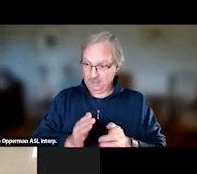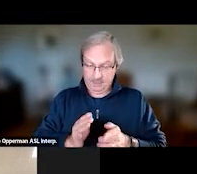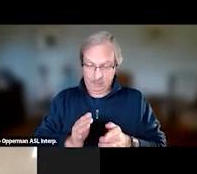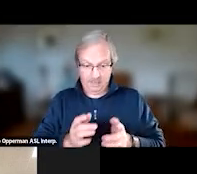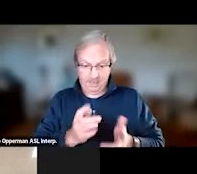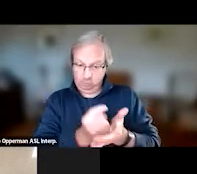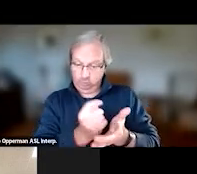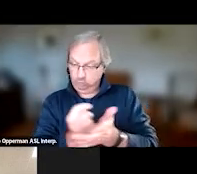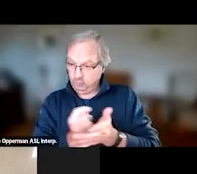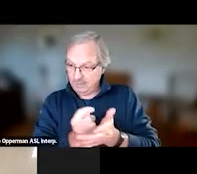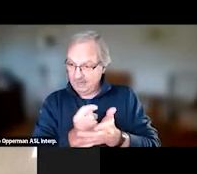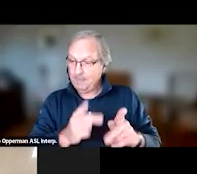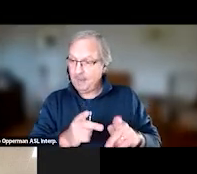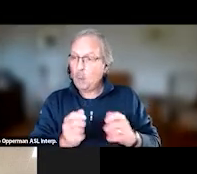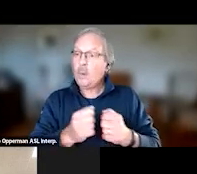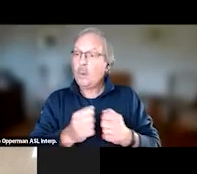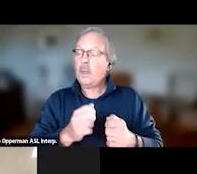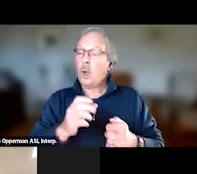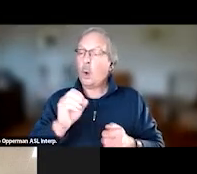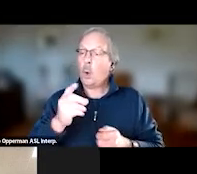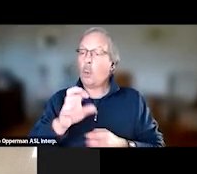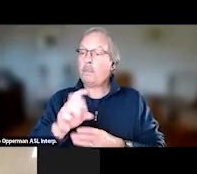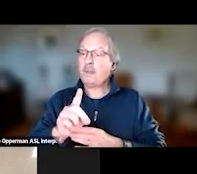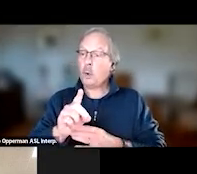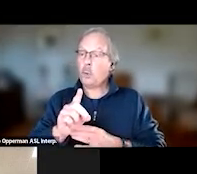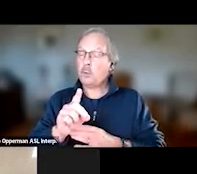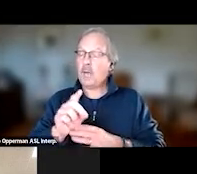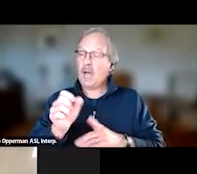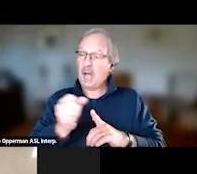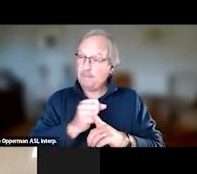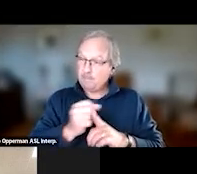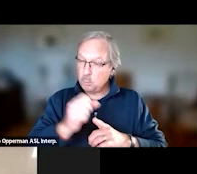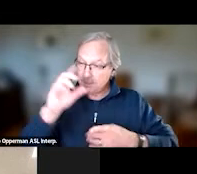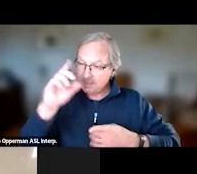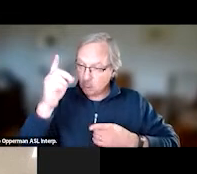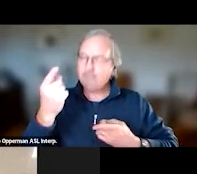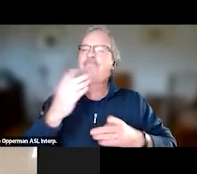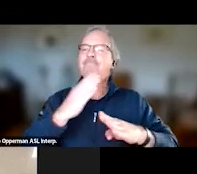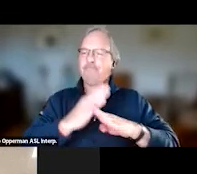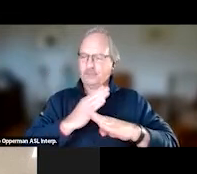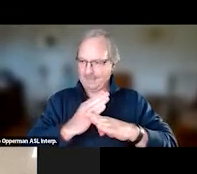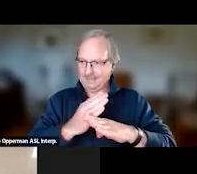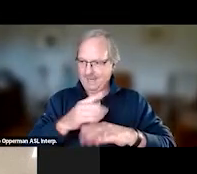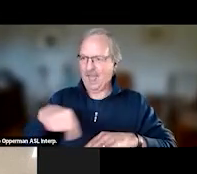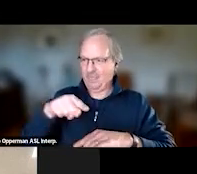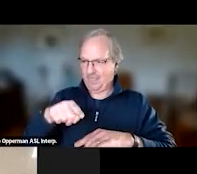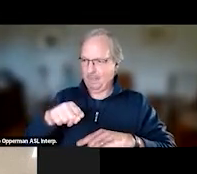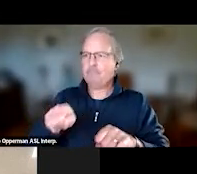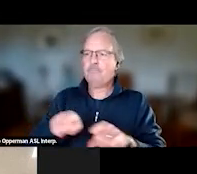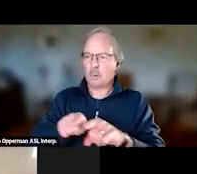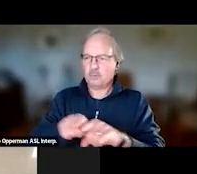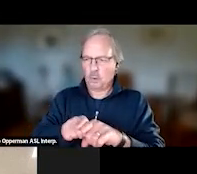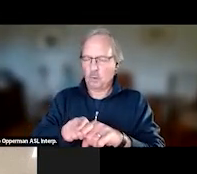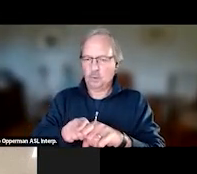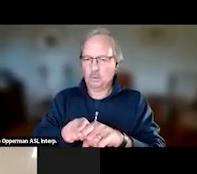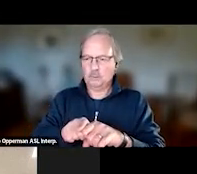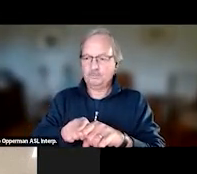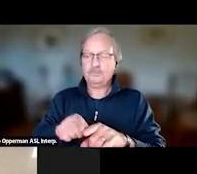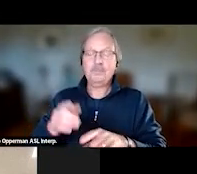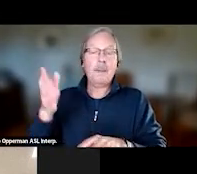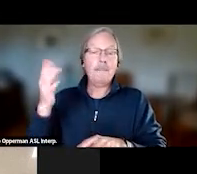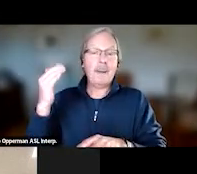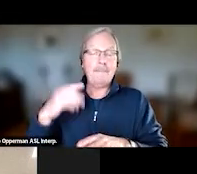patients with opioid use disorder are also protected. I was able to discuss in my past life